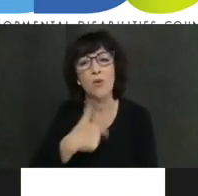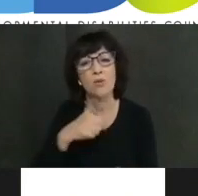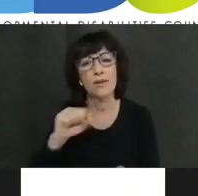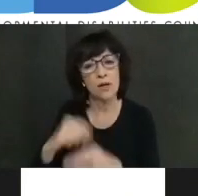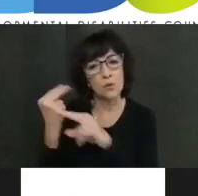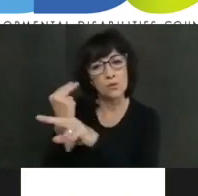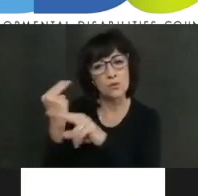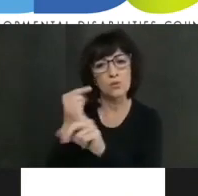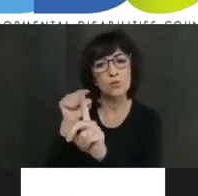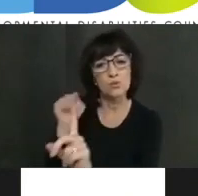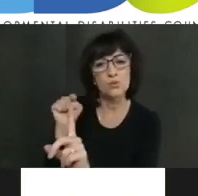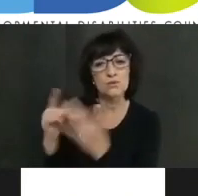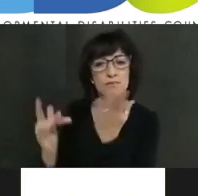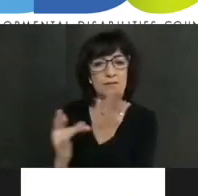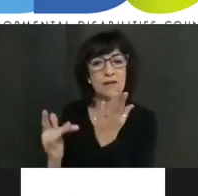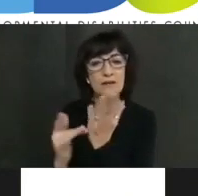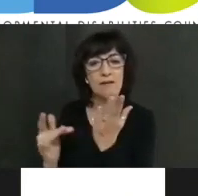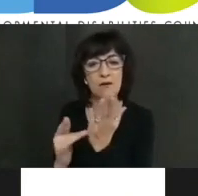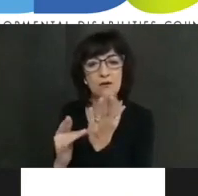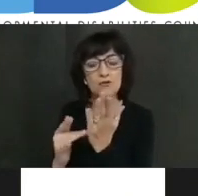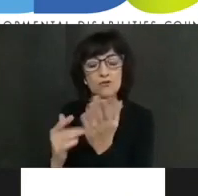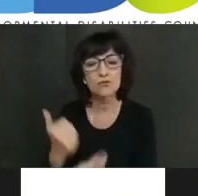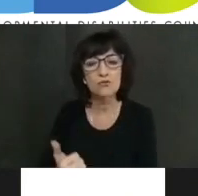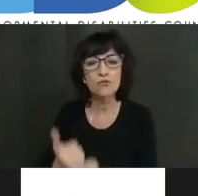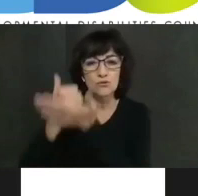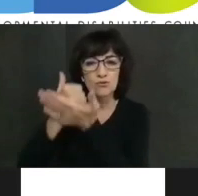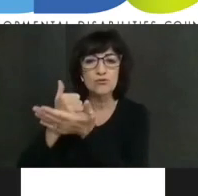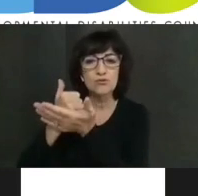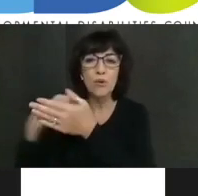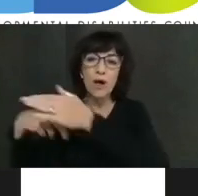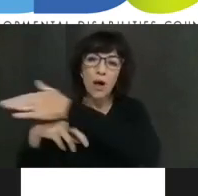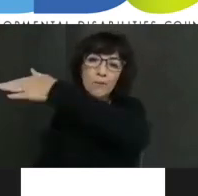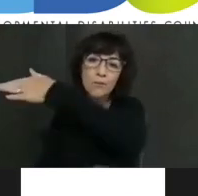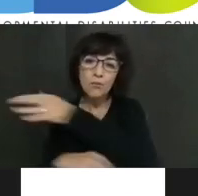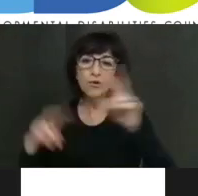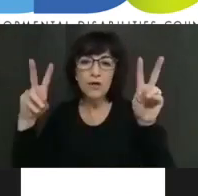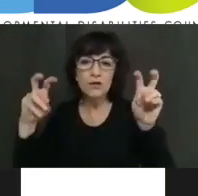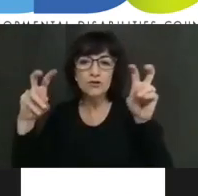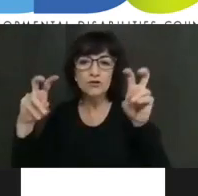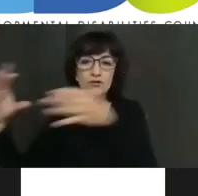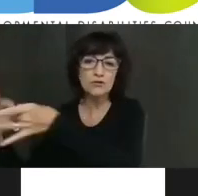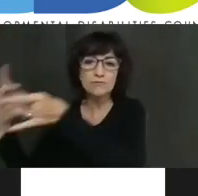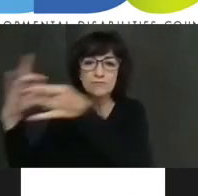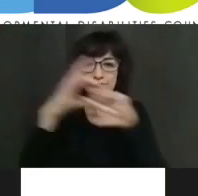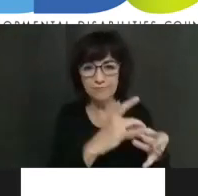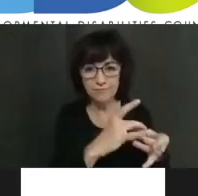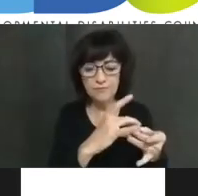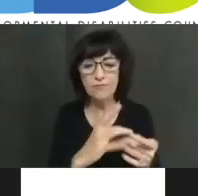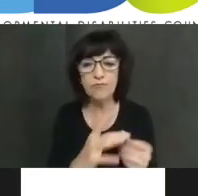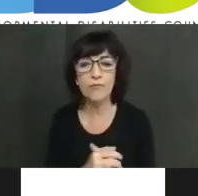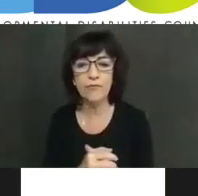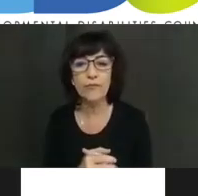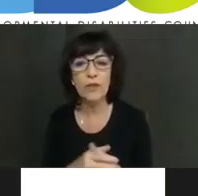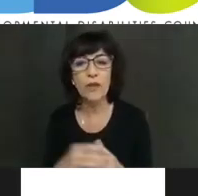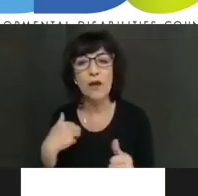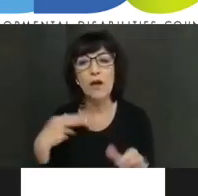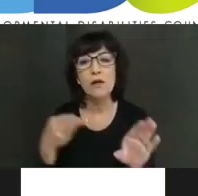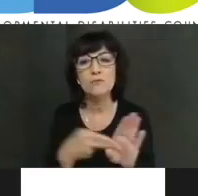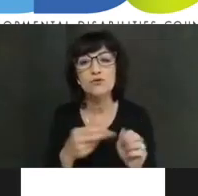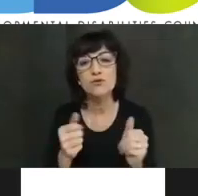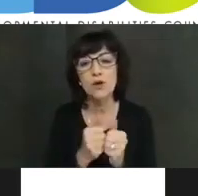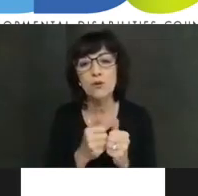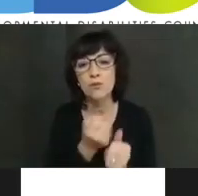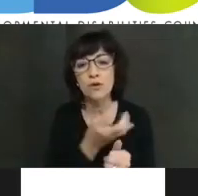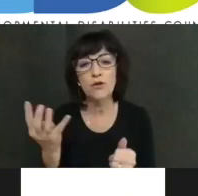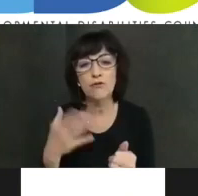help bridge this divide. And this app uses, and I'm joined today by a couple of my colleagues,